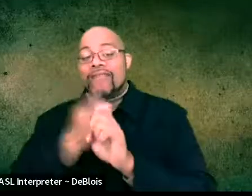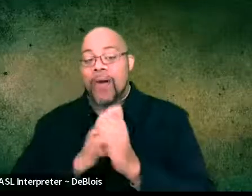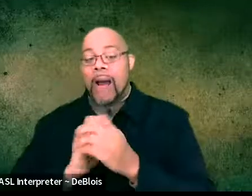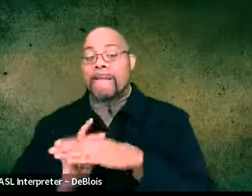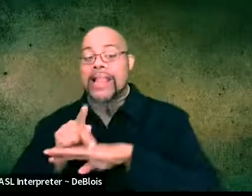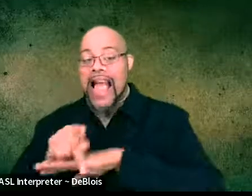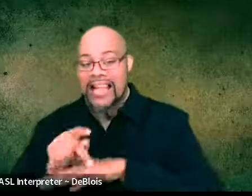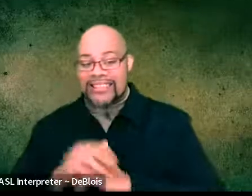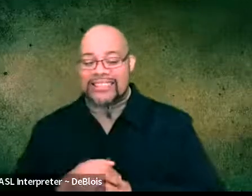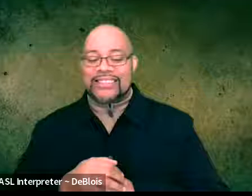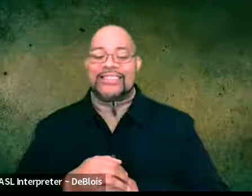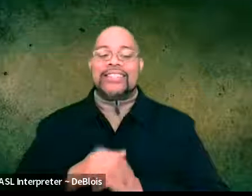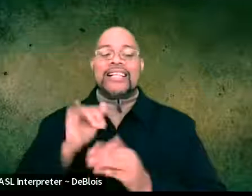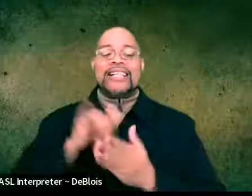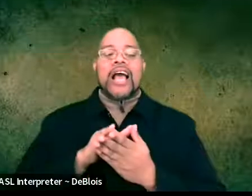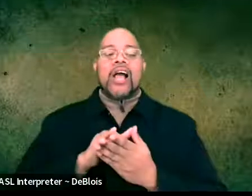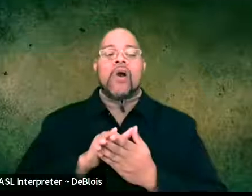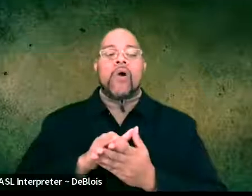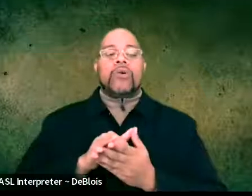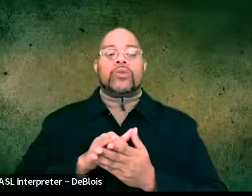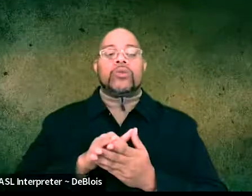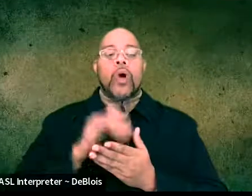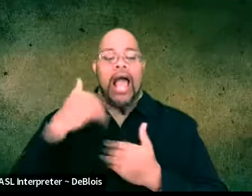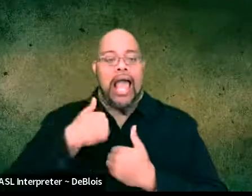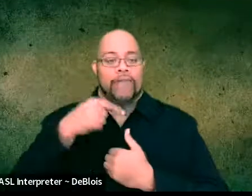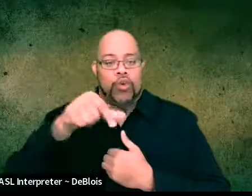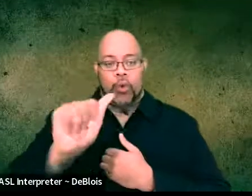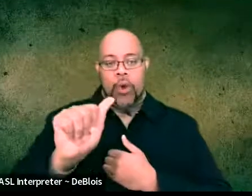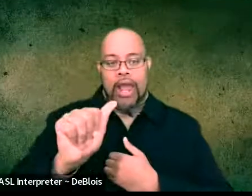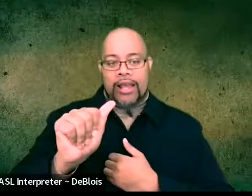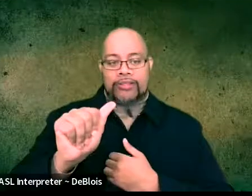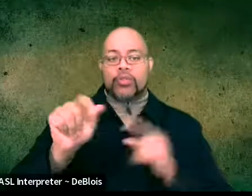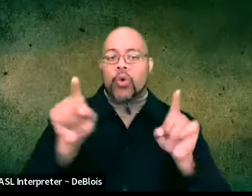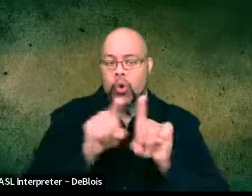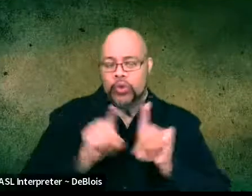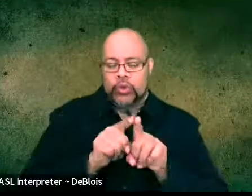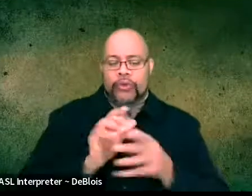Plants, which will there will be a Q&A as well.